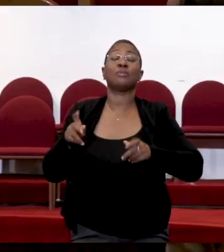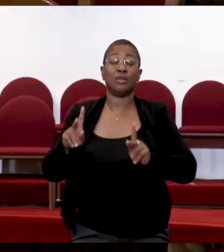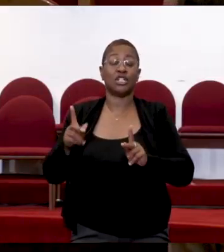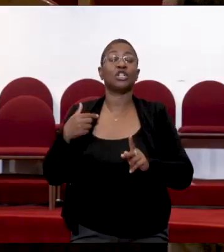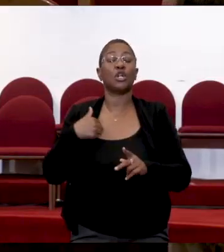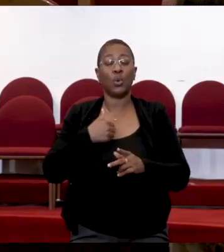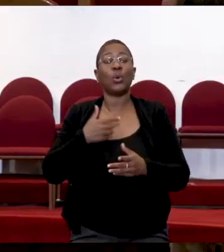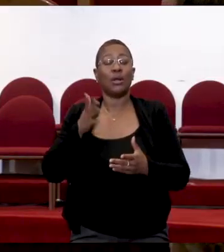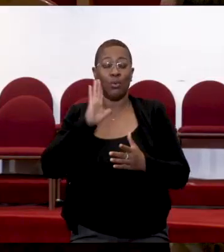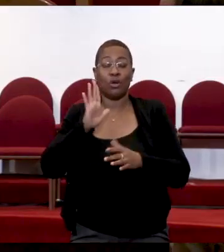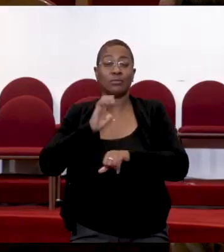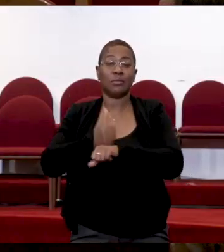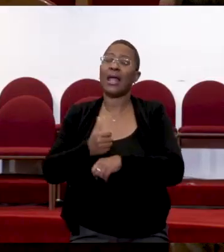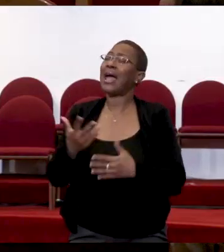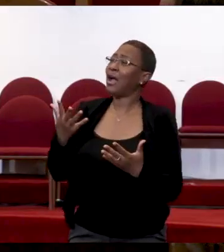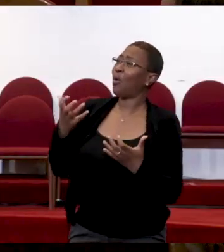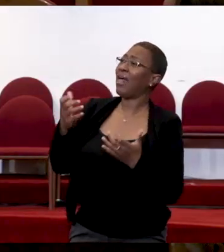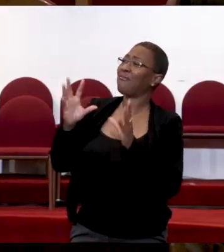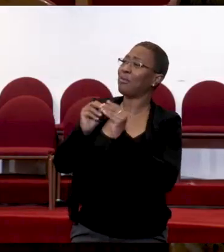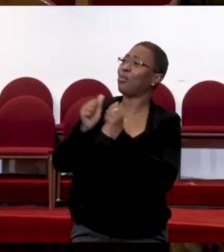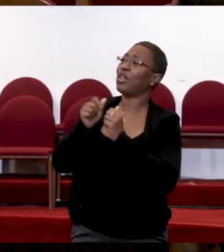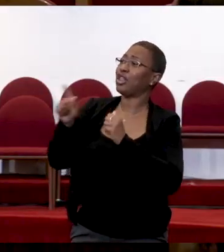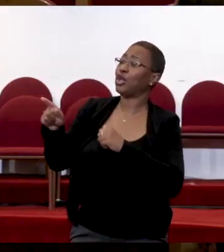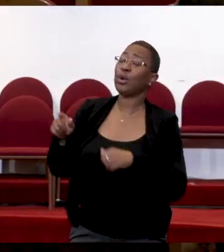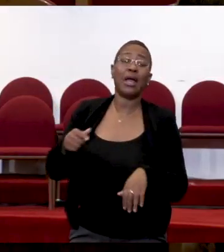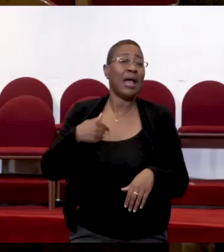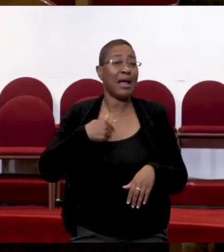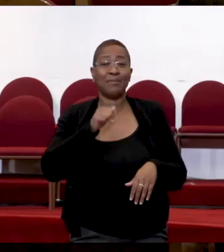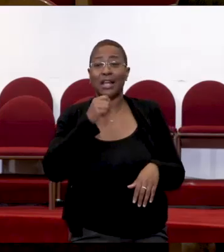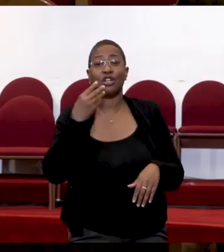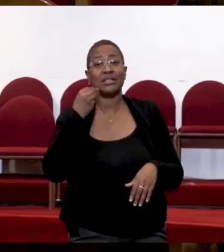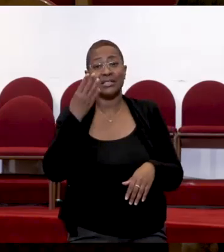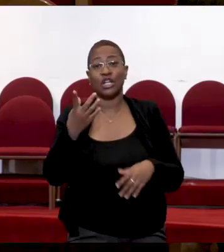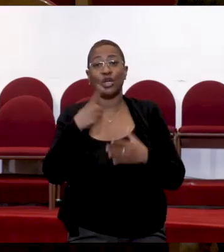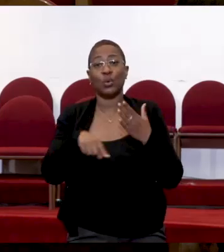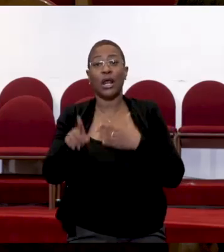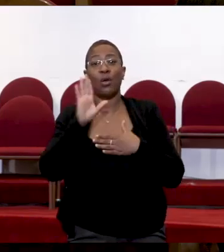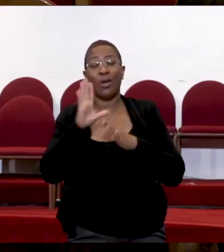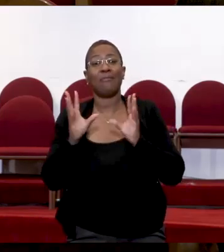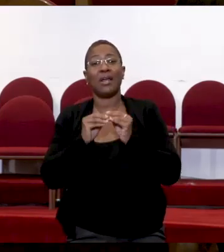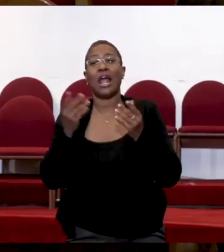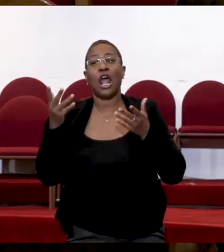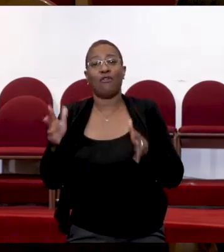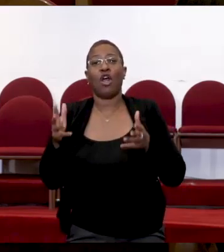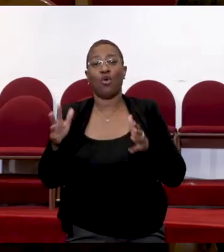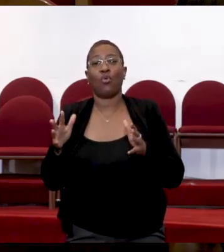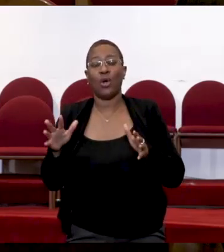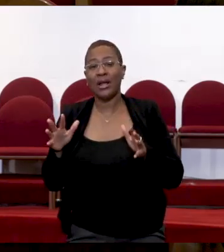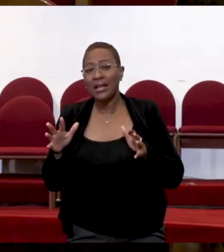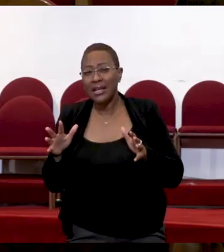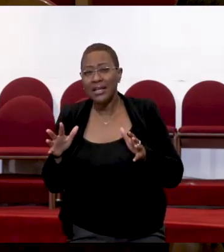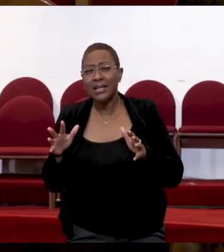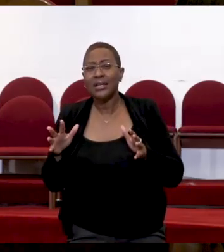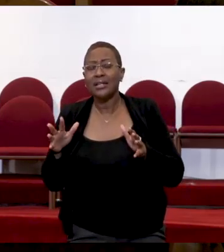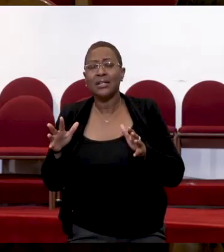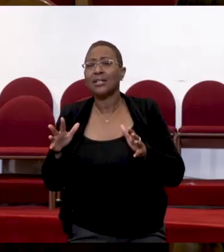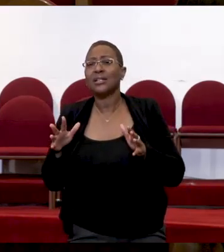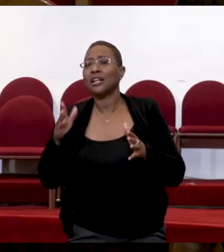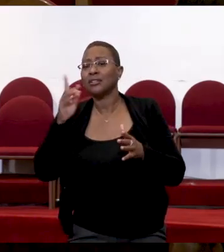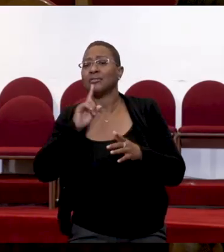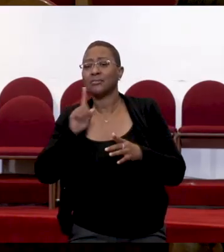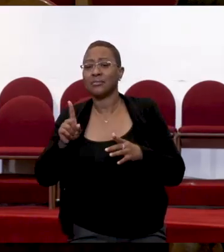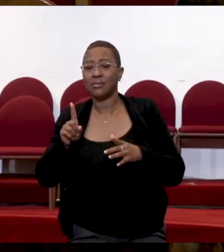And okay. Again, I'm not going to tell you that I'm going to meet over something I have no power on. That's just